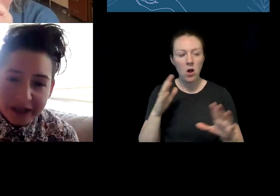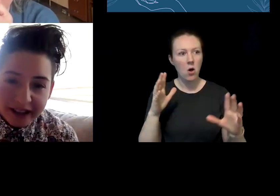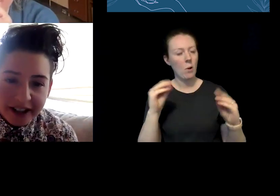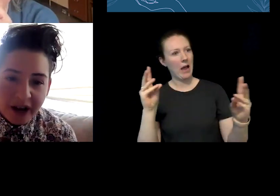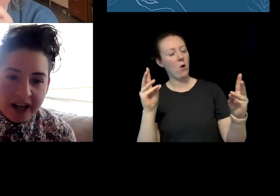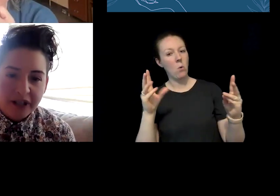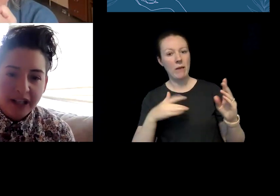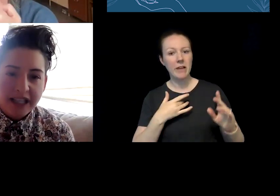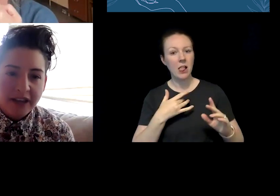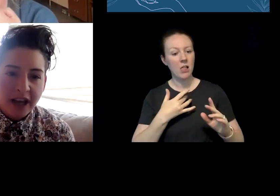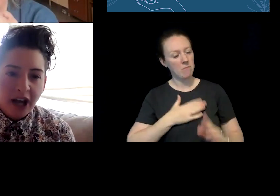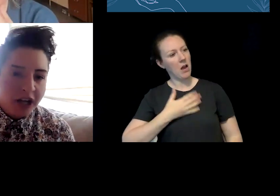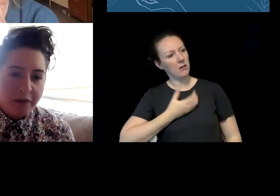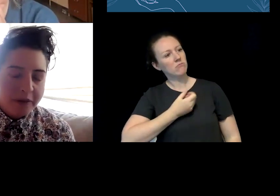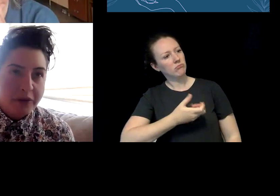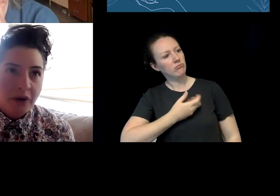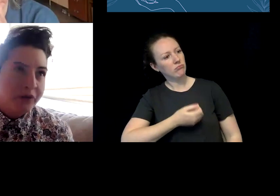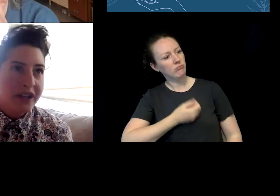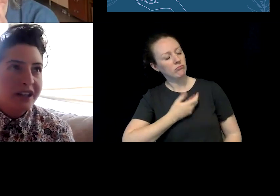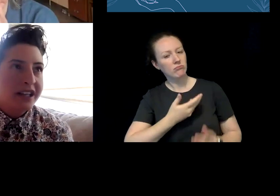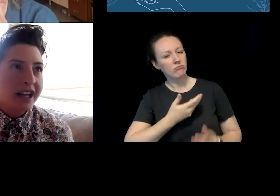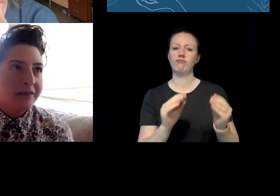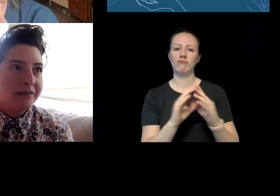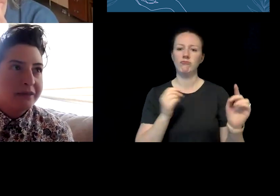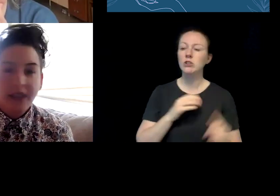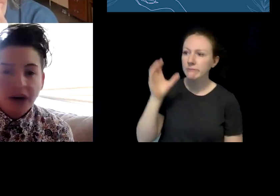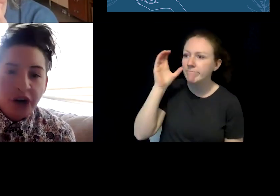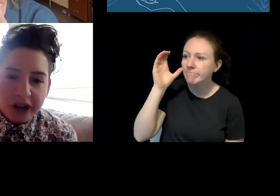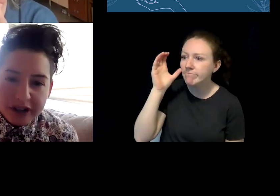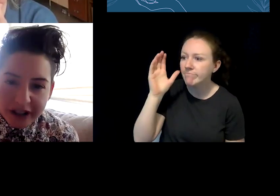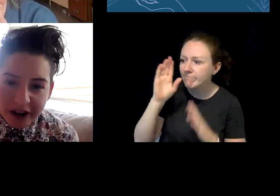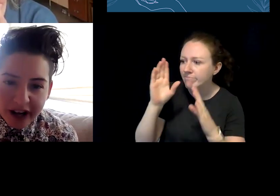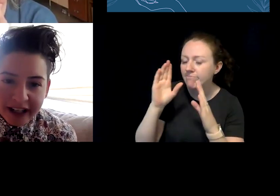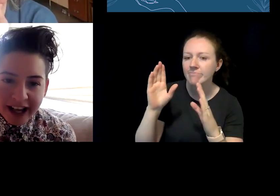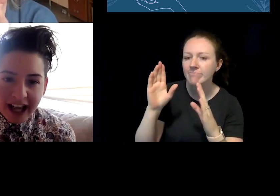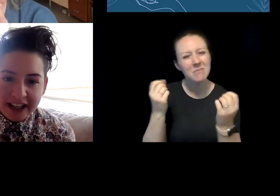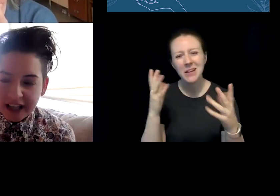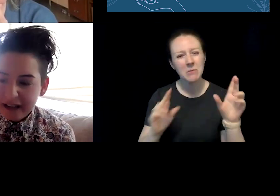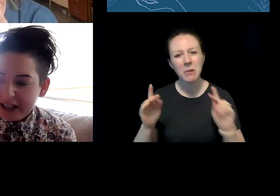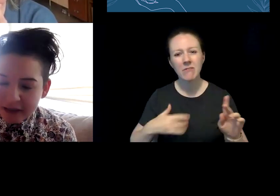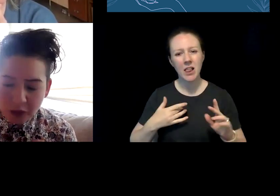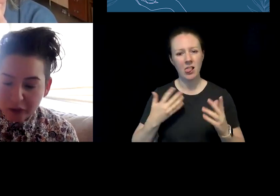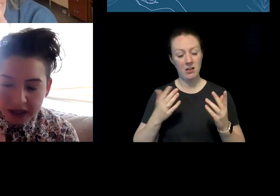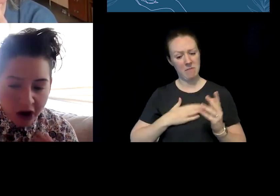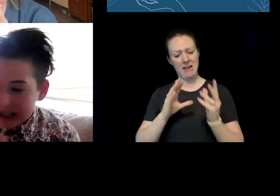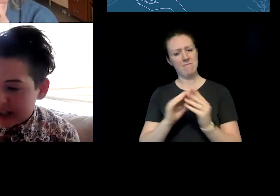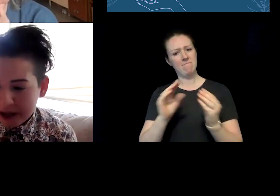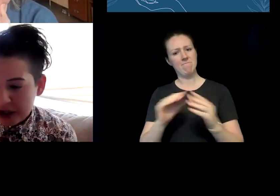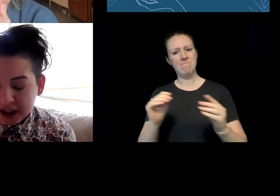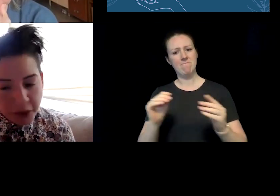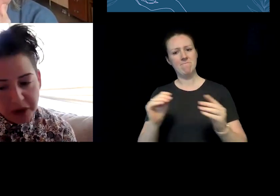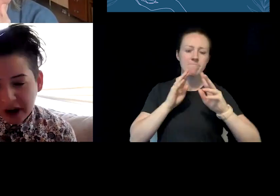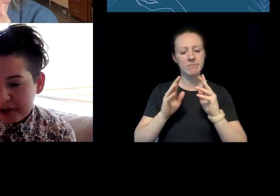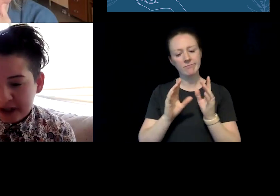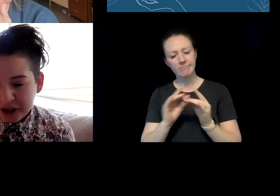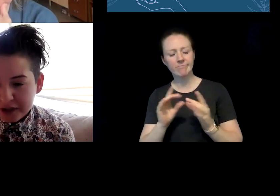listened to me, you know. And I realized that, like, a lot of people don't feel like they're heard, you know, and they, like, this word was constantly